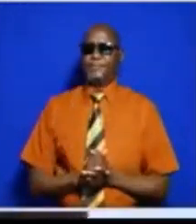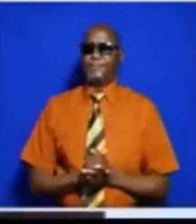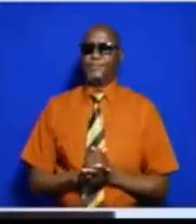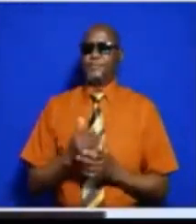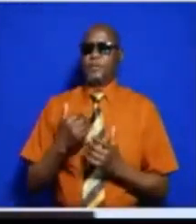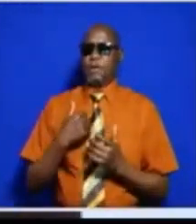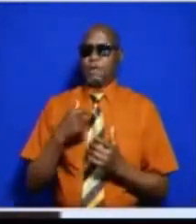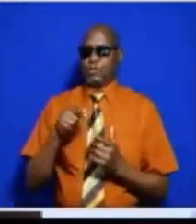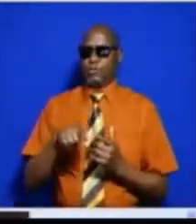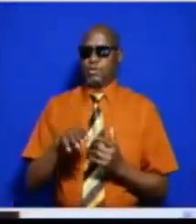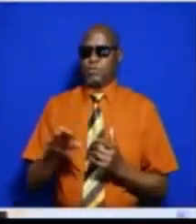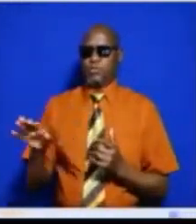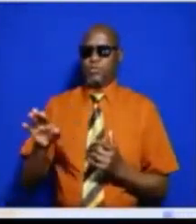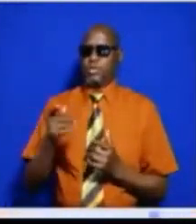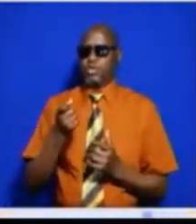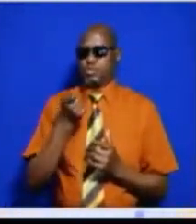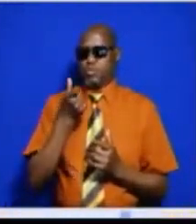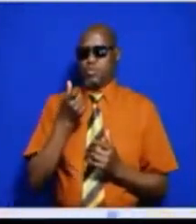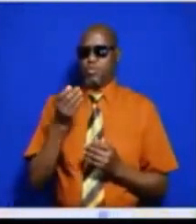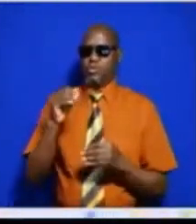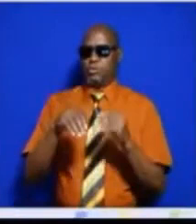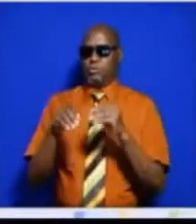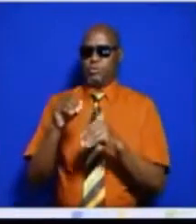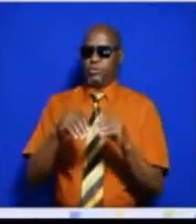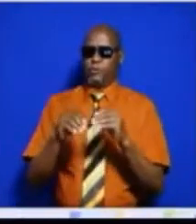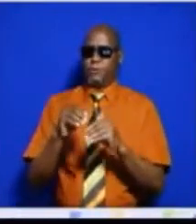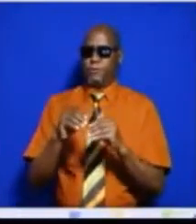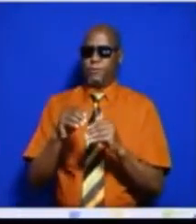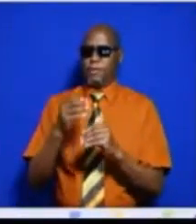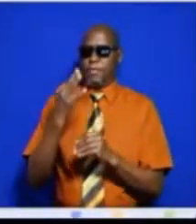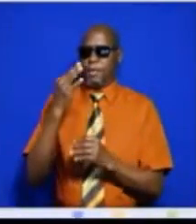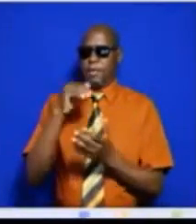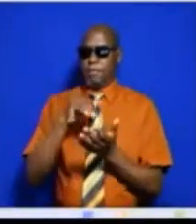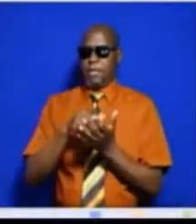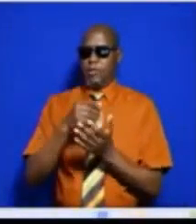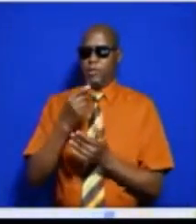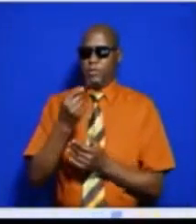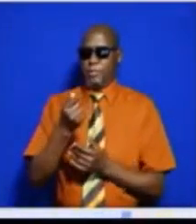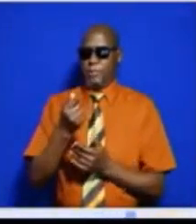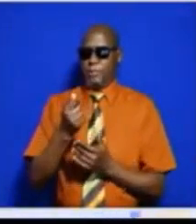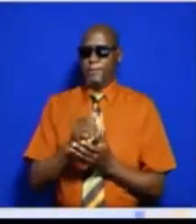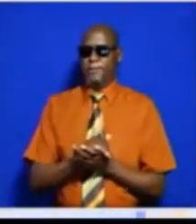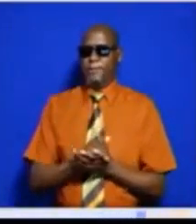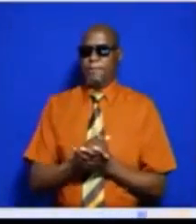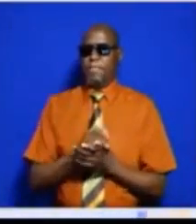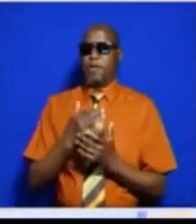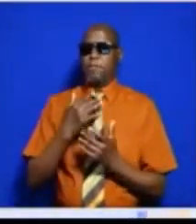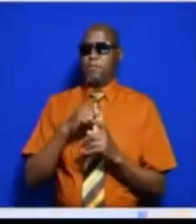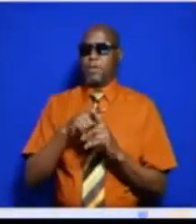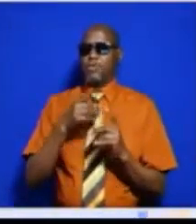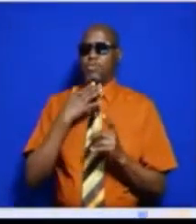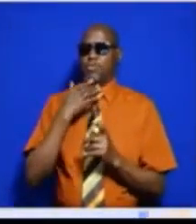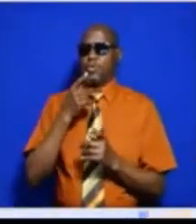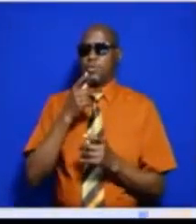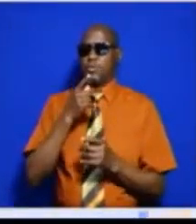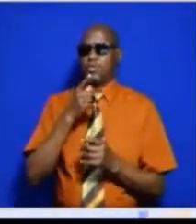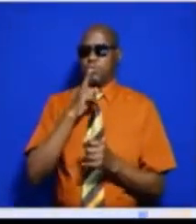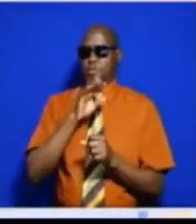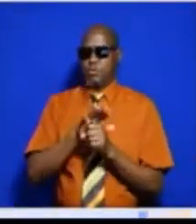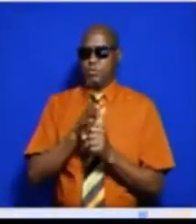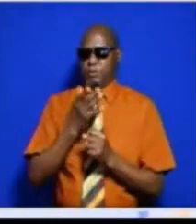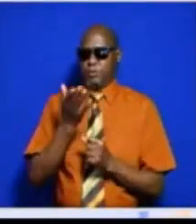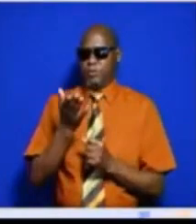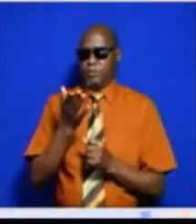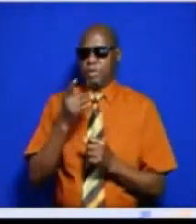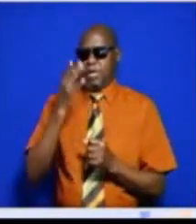come in this morning with a small contribution of 3 million shillings, but we want to assure you, and I